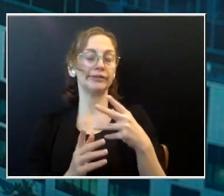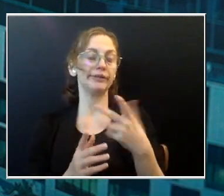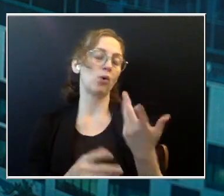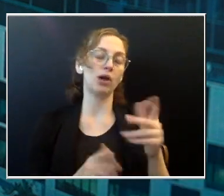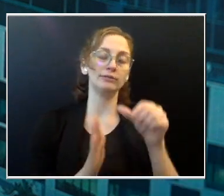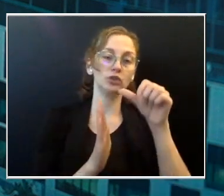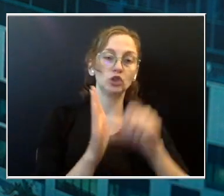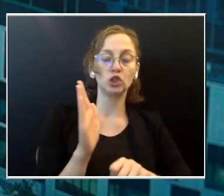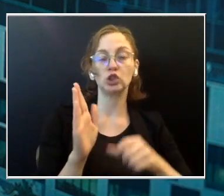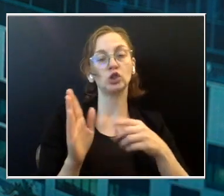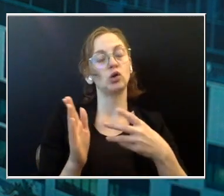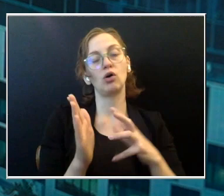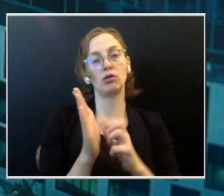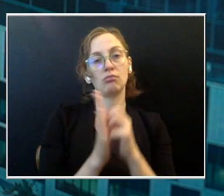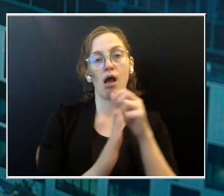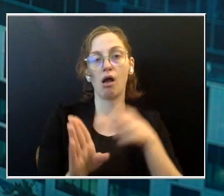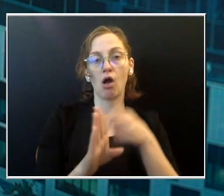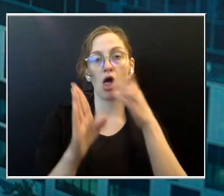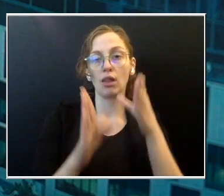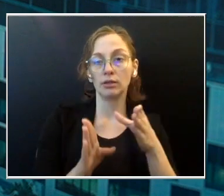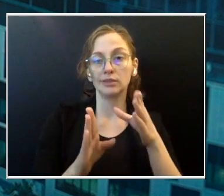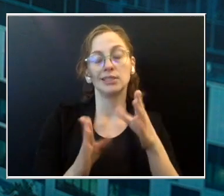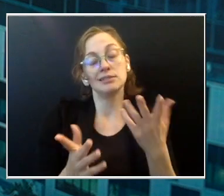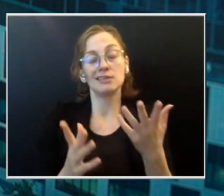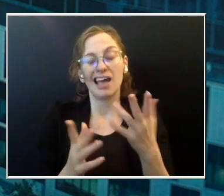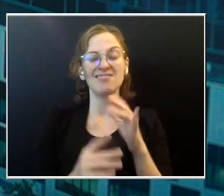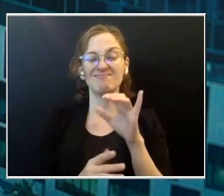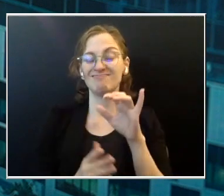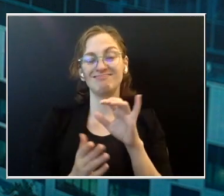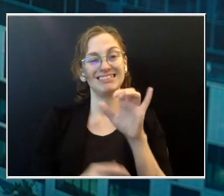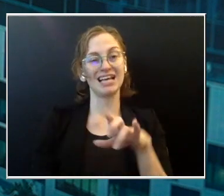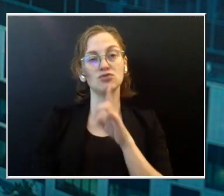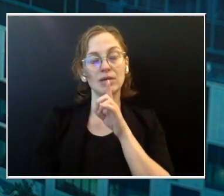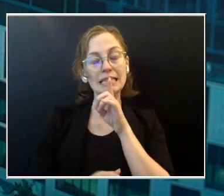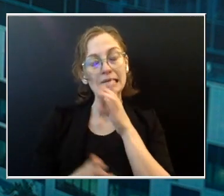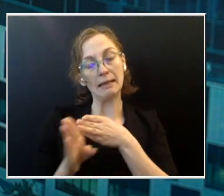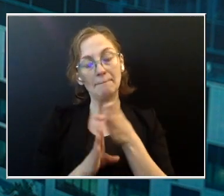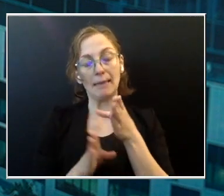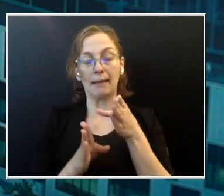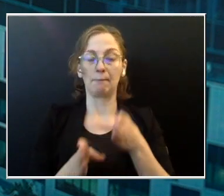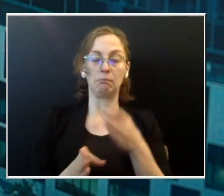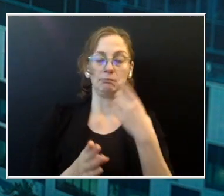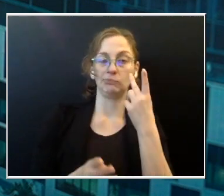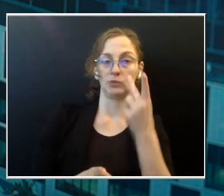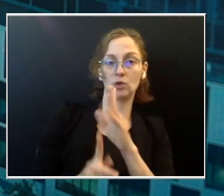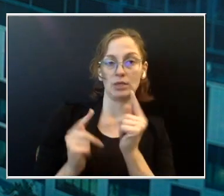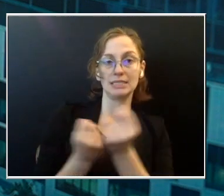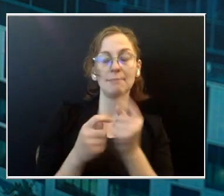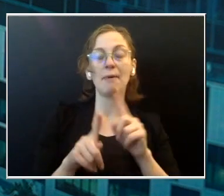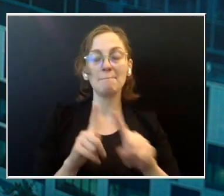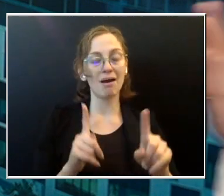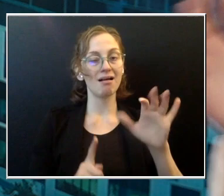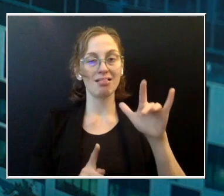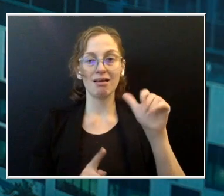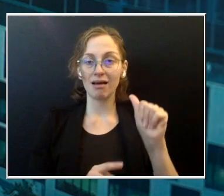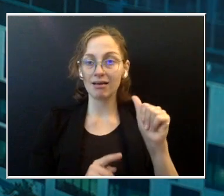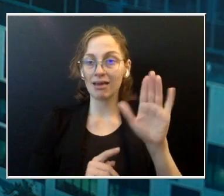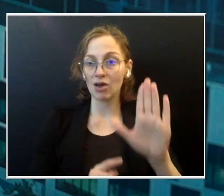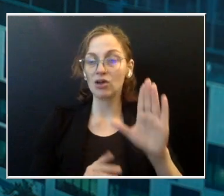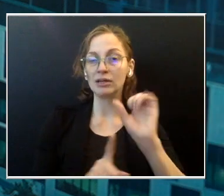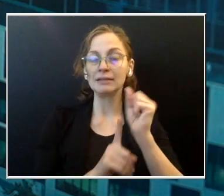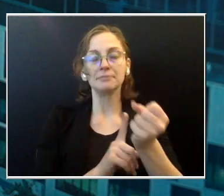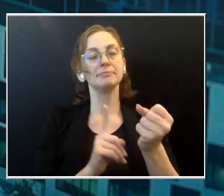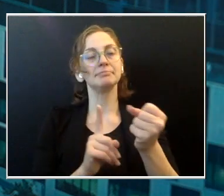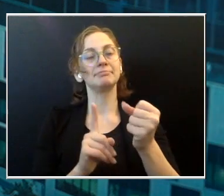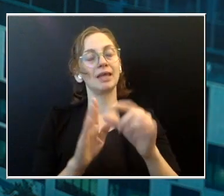is how the whole support system within the whole health system is needed and necessary to provide great care. And also she was so